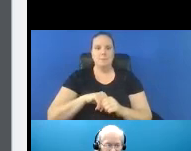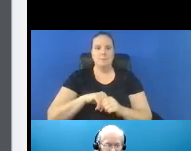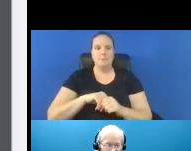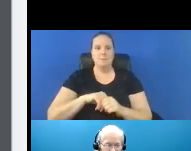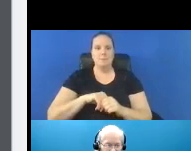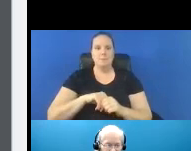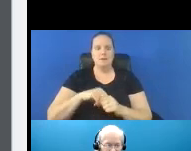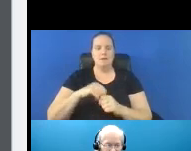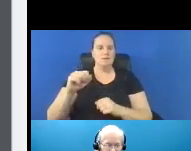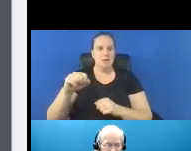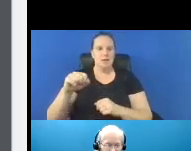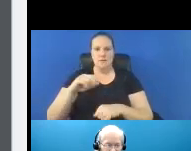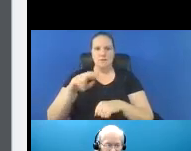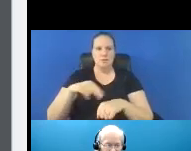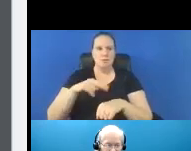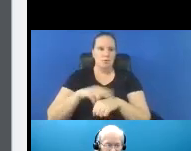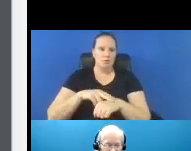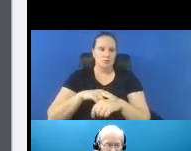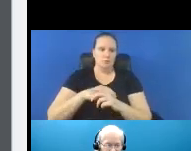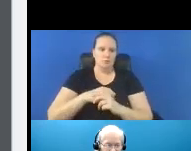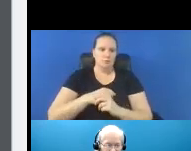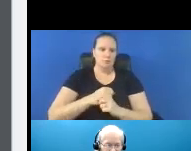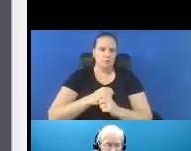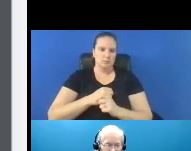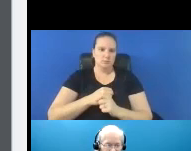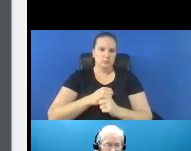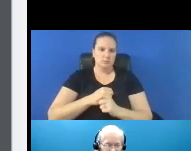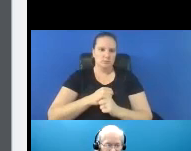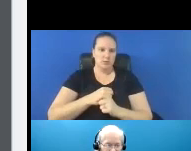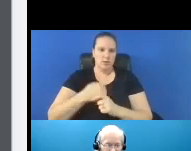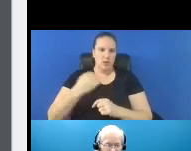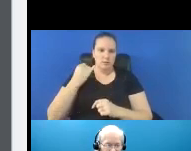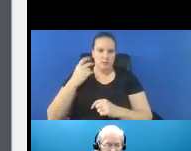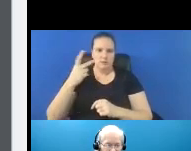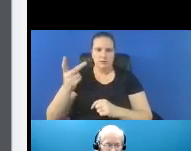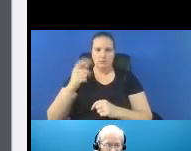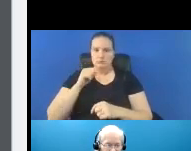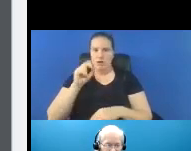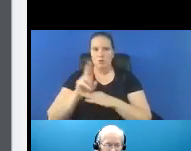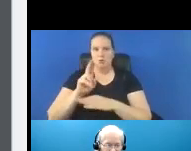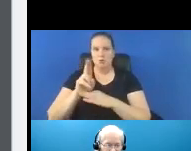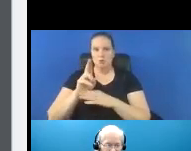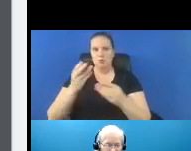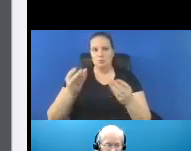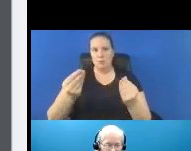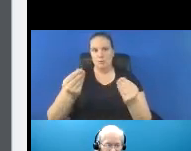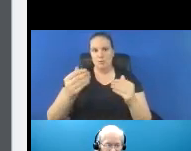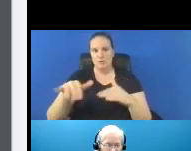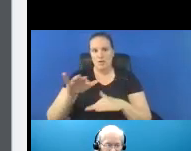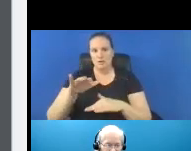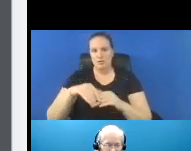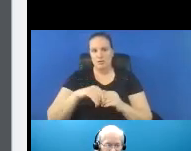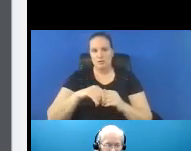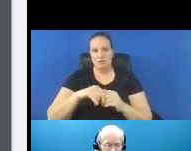Because absolutely, I mean, I just see, unused property sitting there. And so if we could convert it